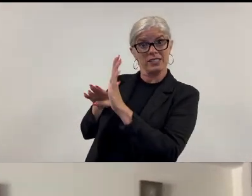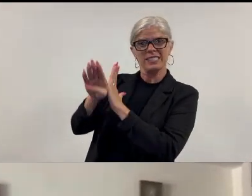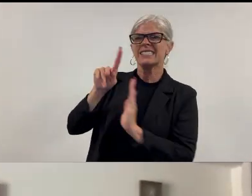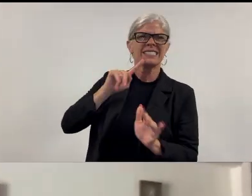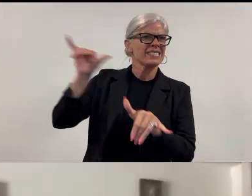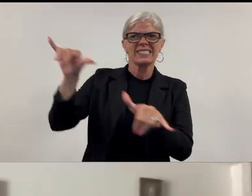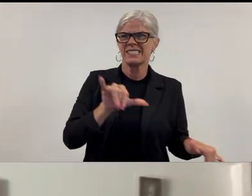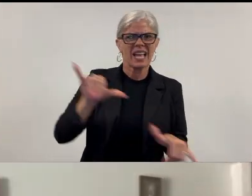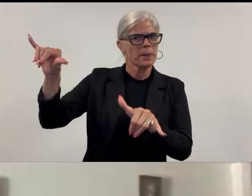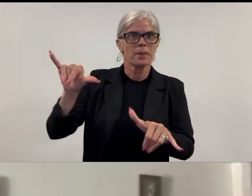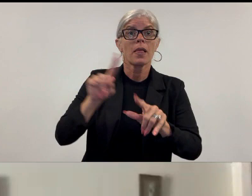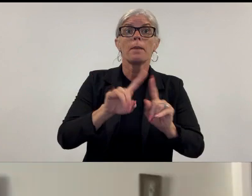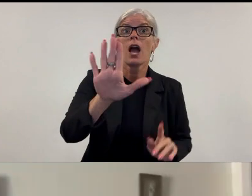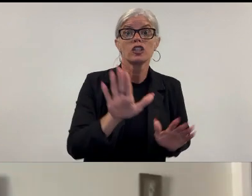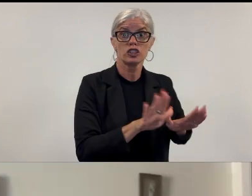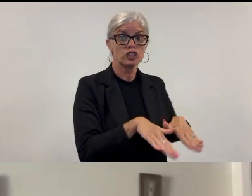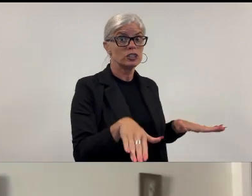children are fearless.